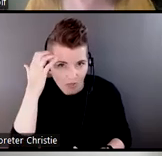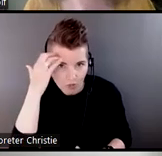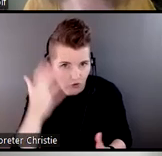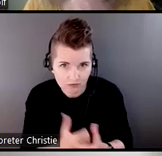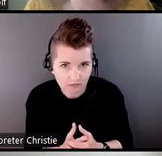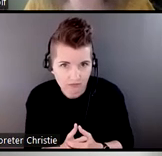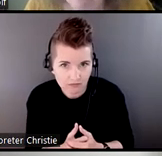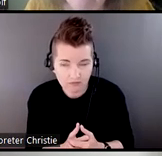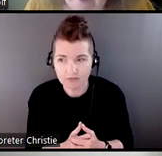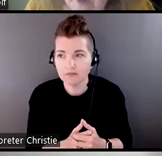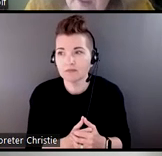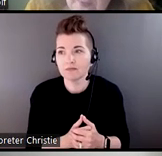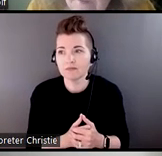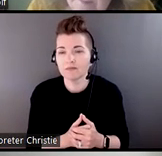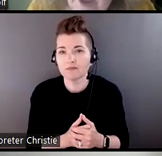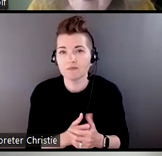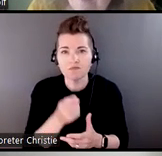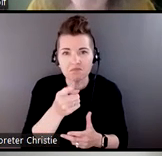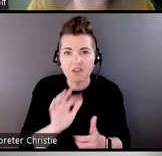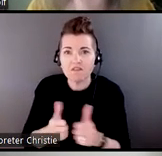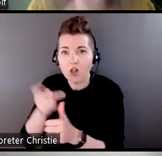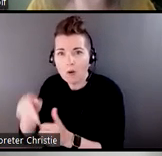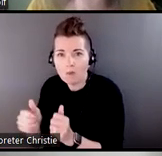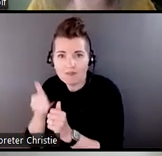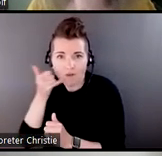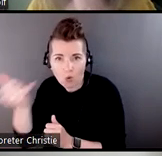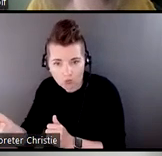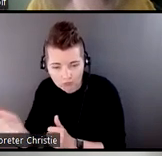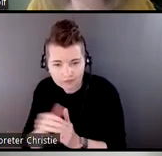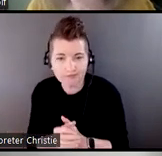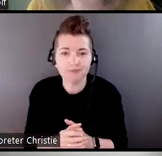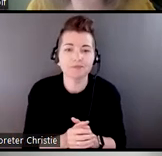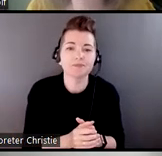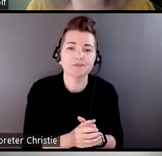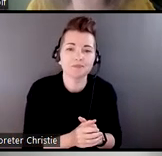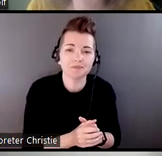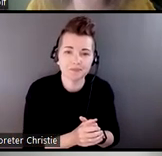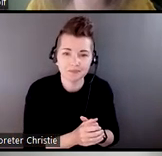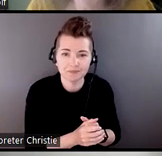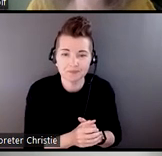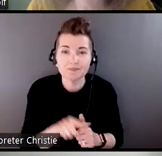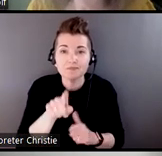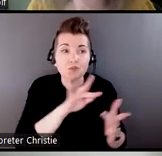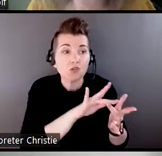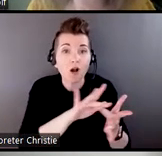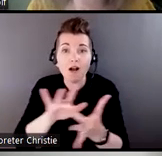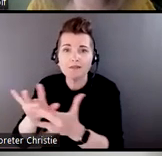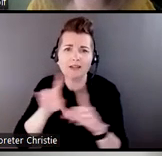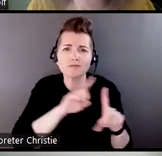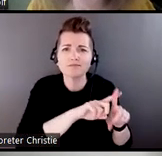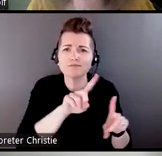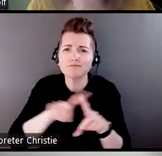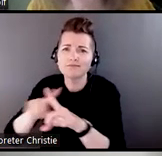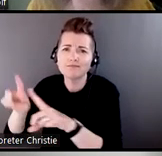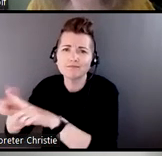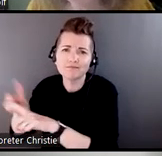that. Who are the people you want to follow up with by phone? You want to use a variety of methods. You meet someone at a networking event,